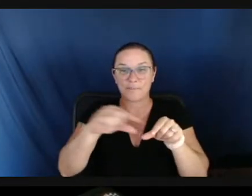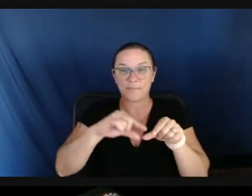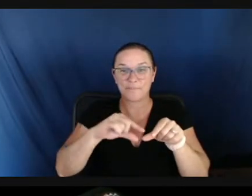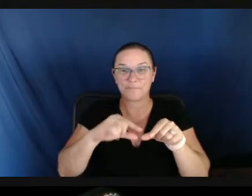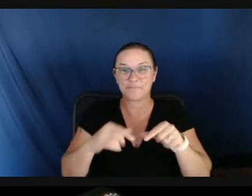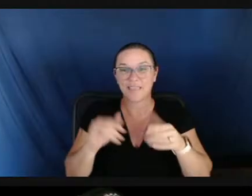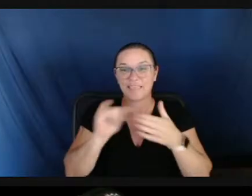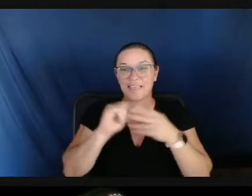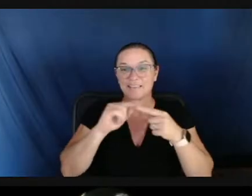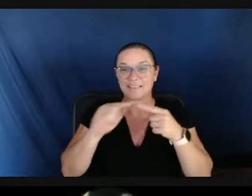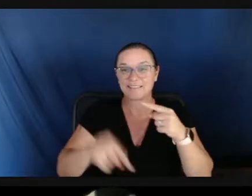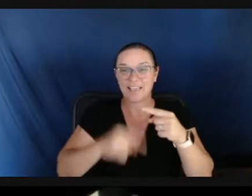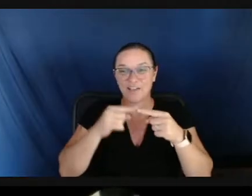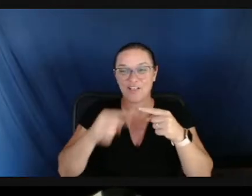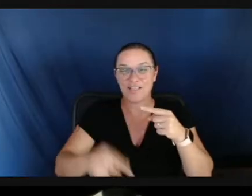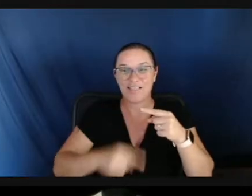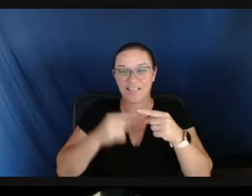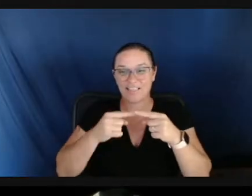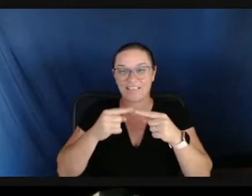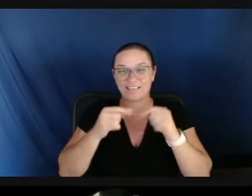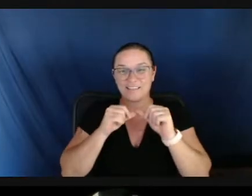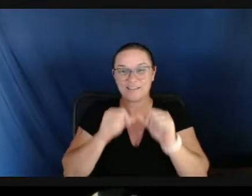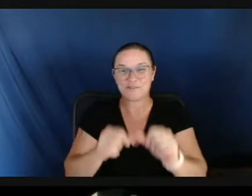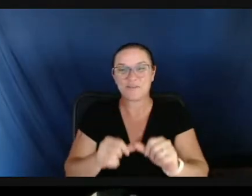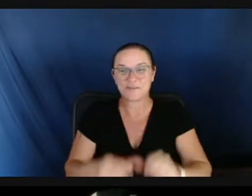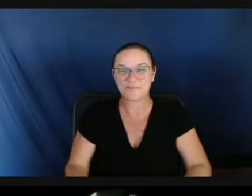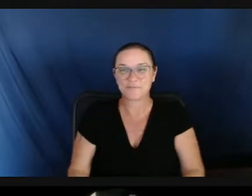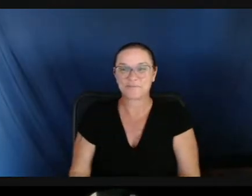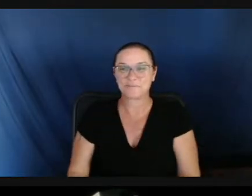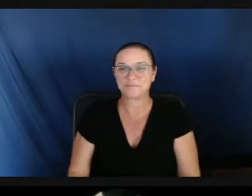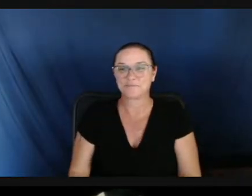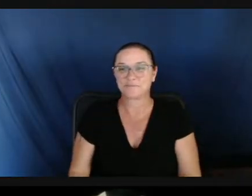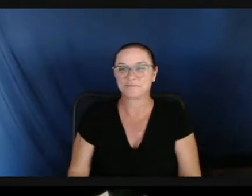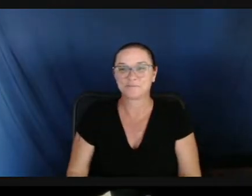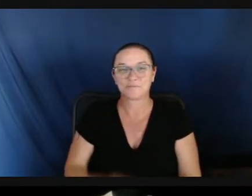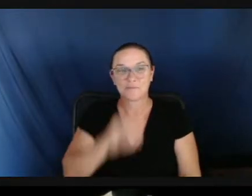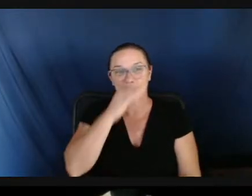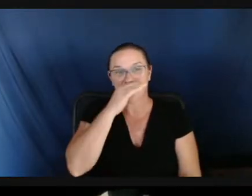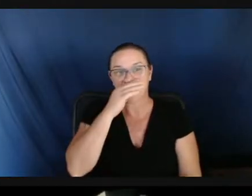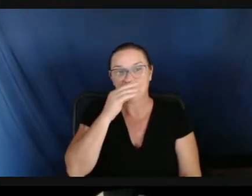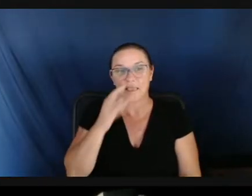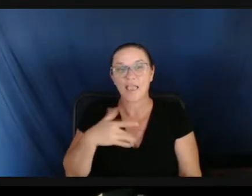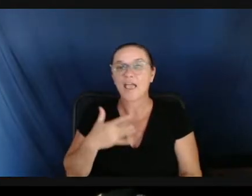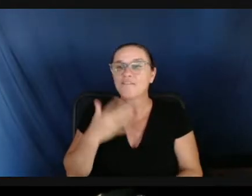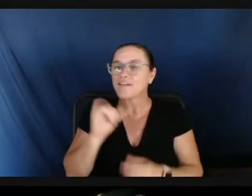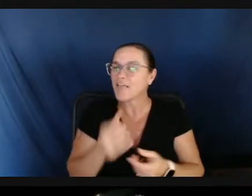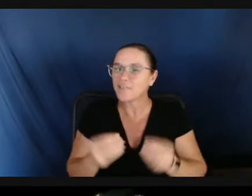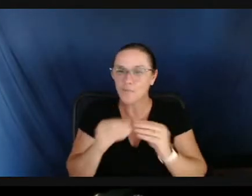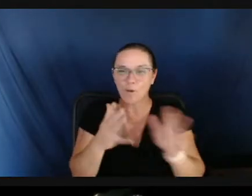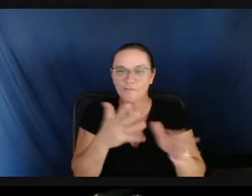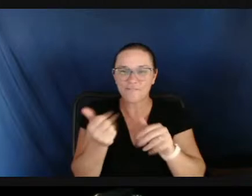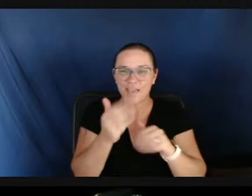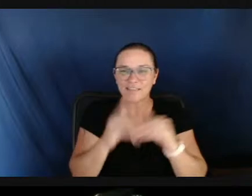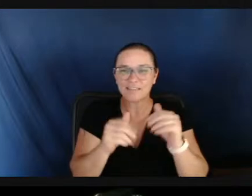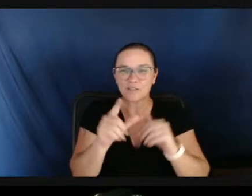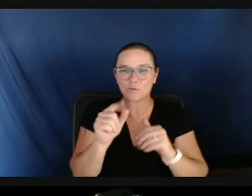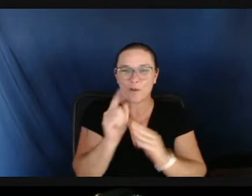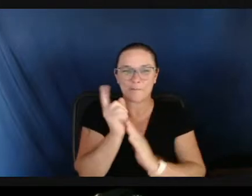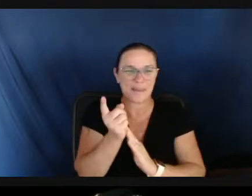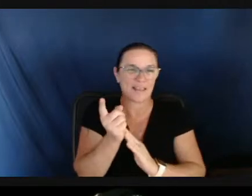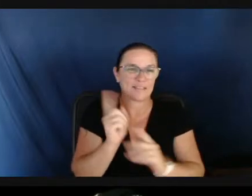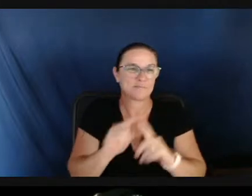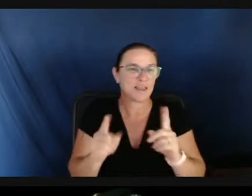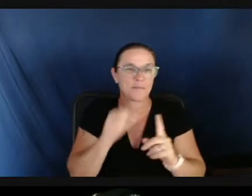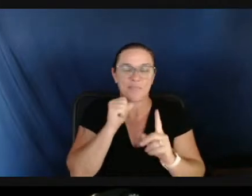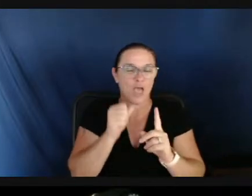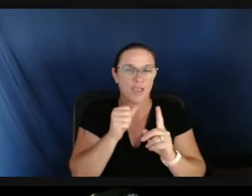cycle continuing. I feel like they're faster than 20 minutes at this point, but I haven't been tracking. It might